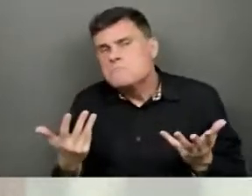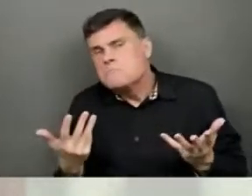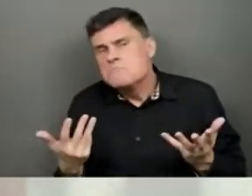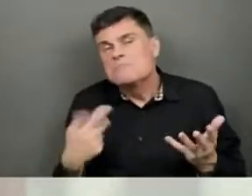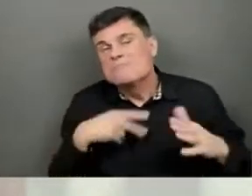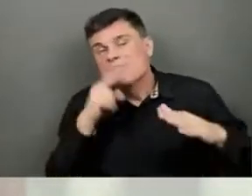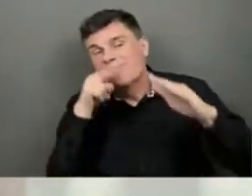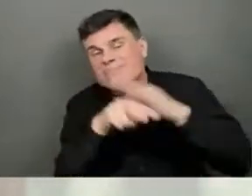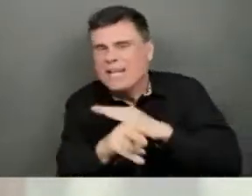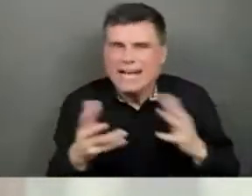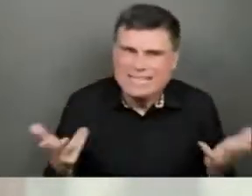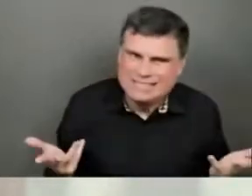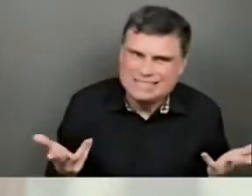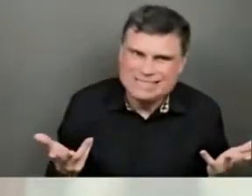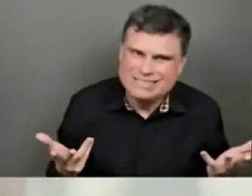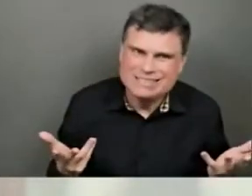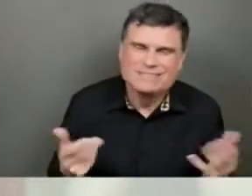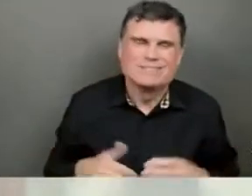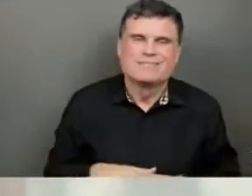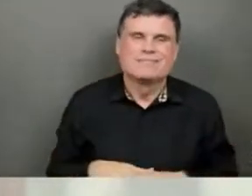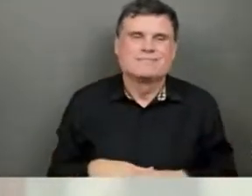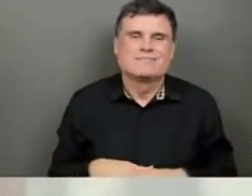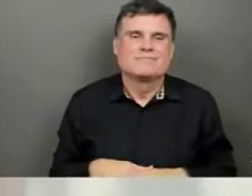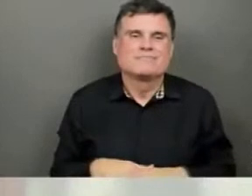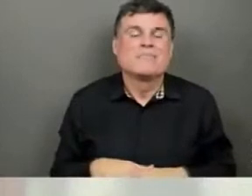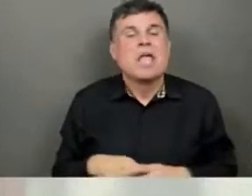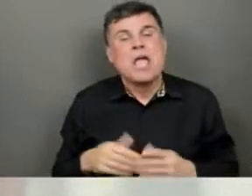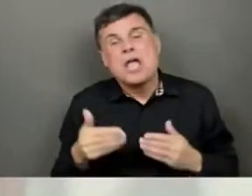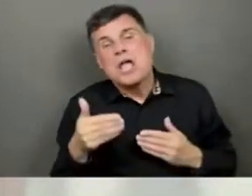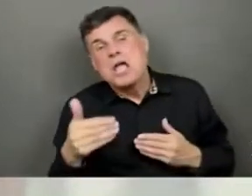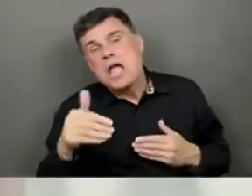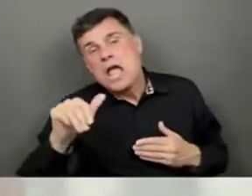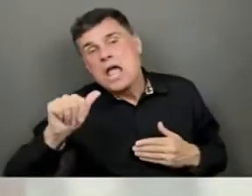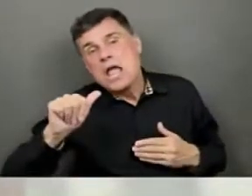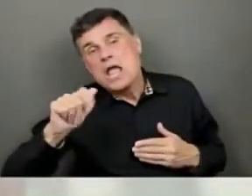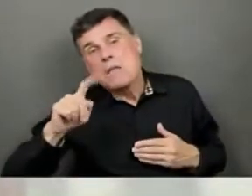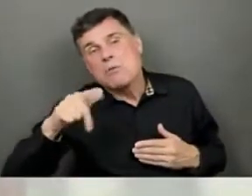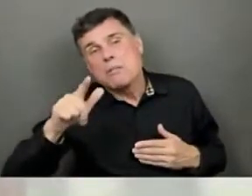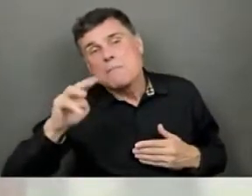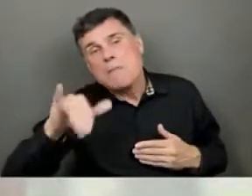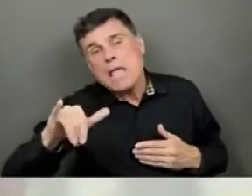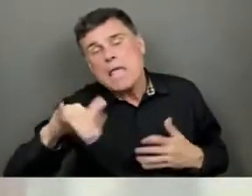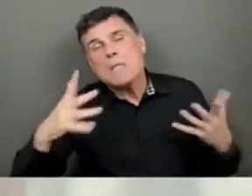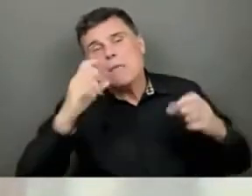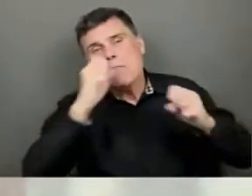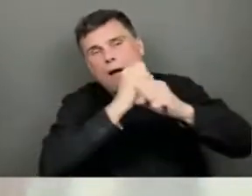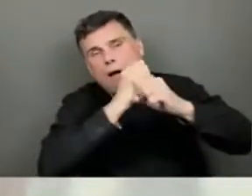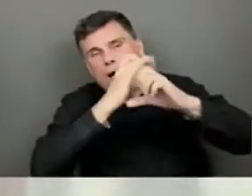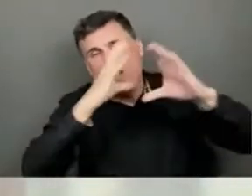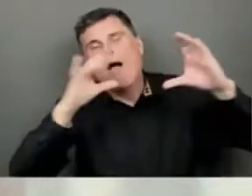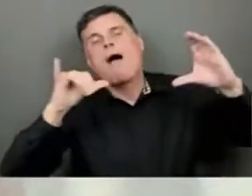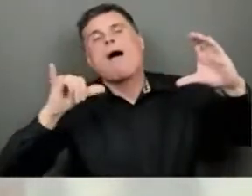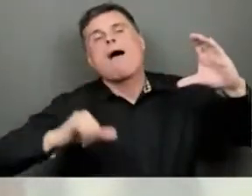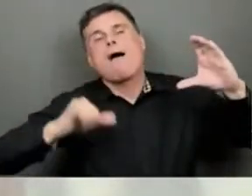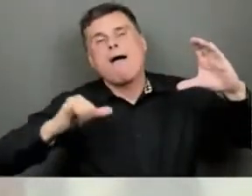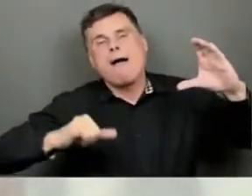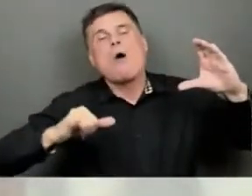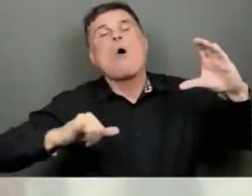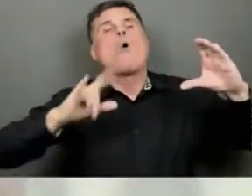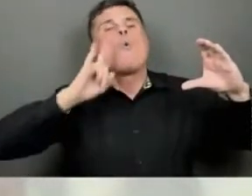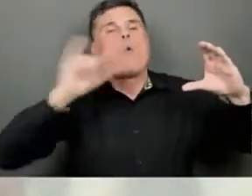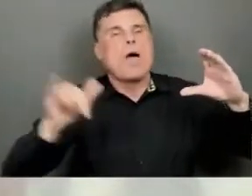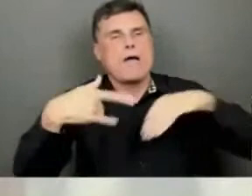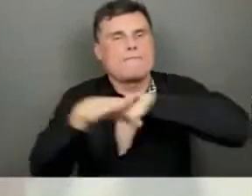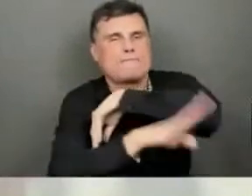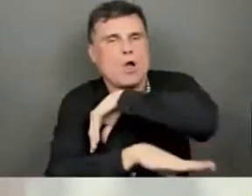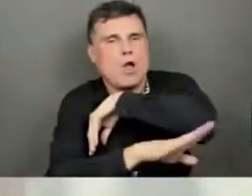April and May, and then what I think my best guess for the fall this year. And then we'll go from there. And if